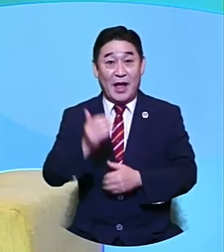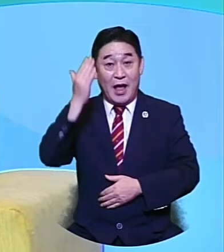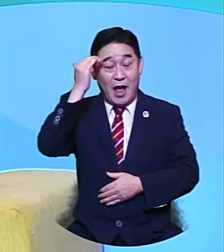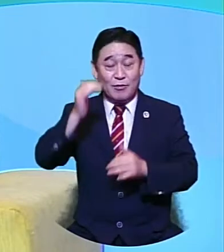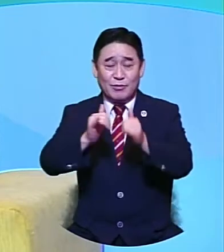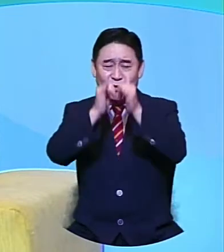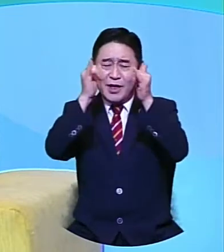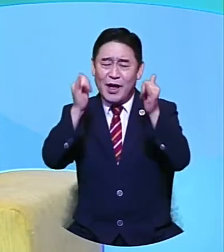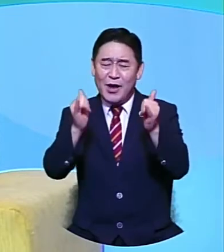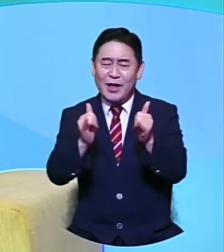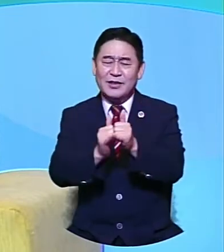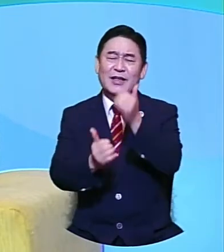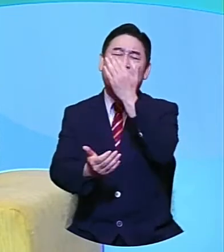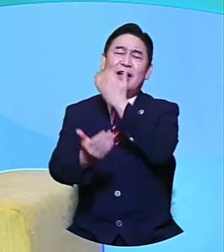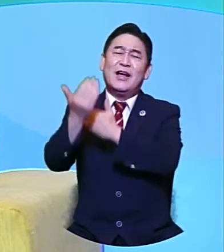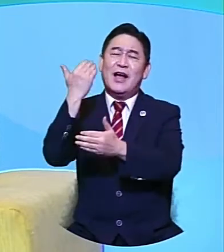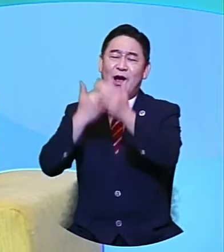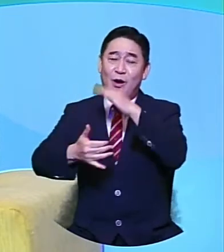so we have